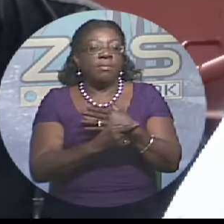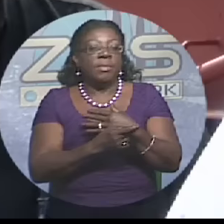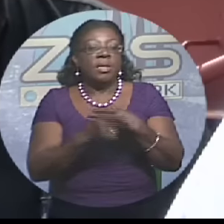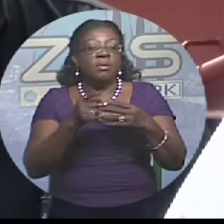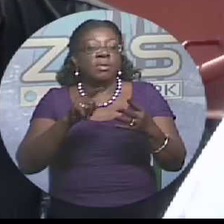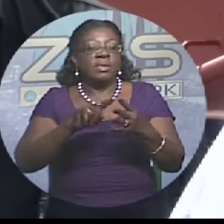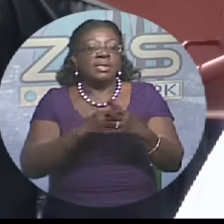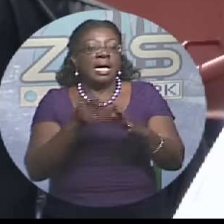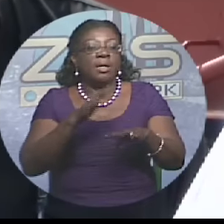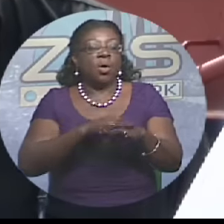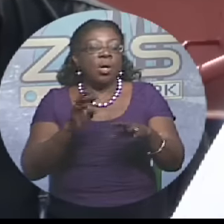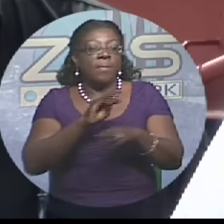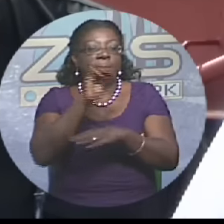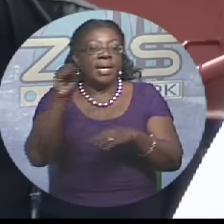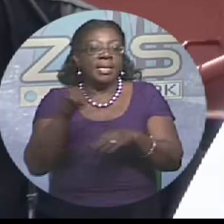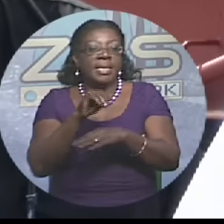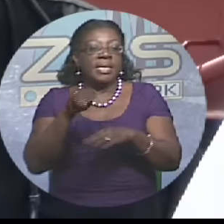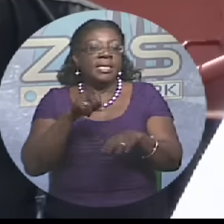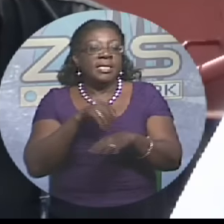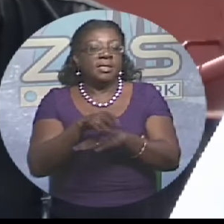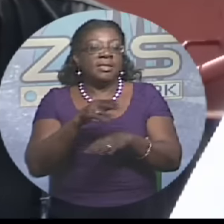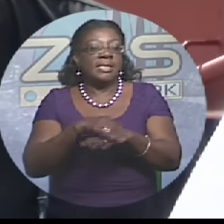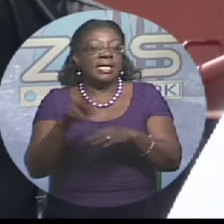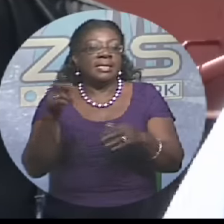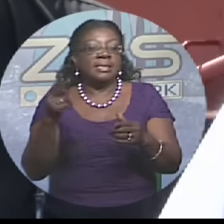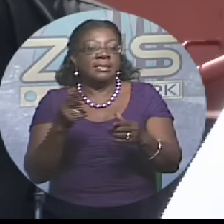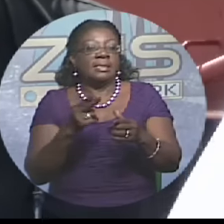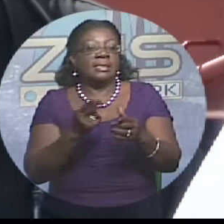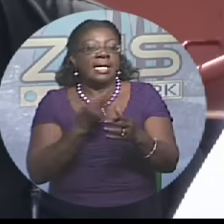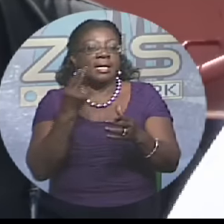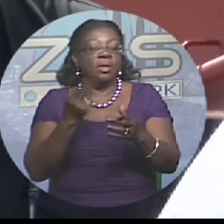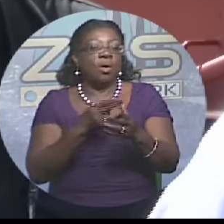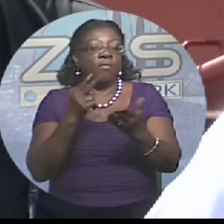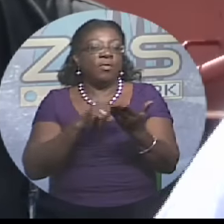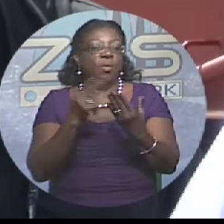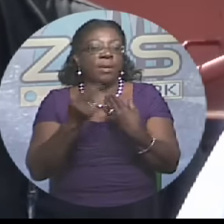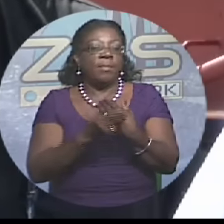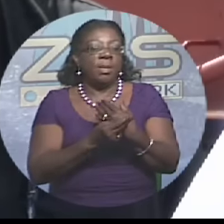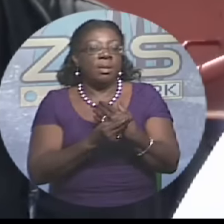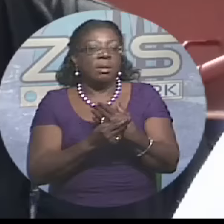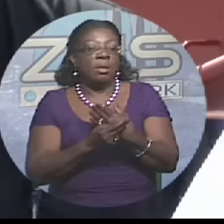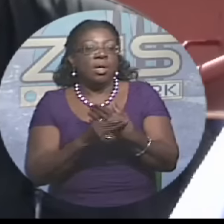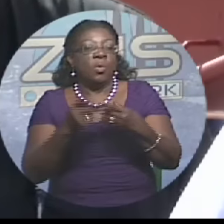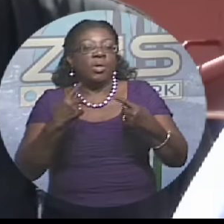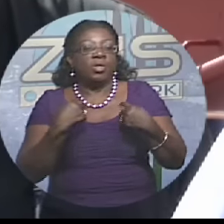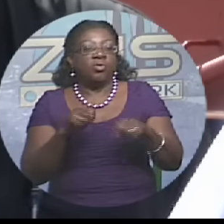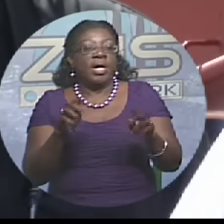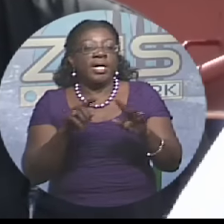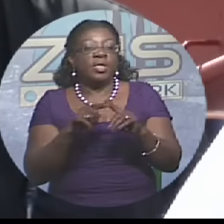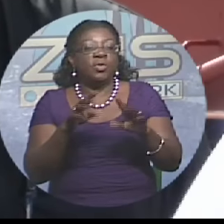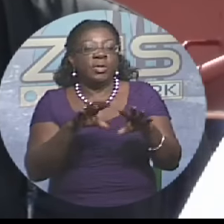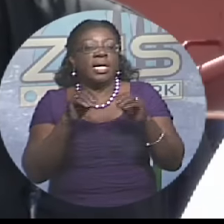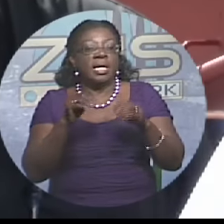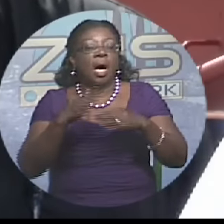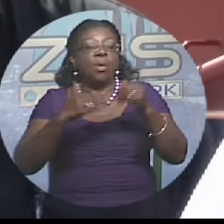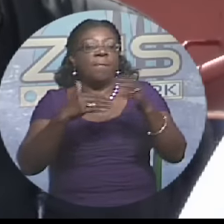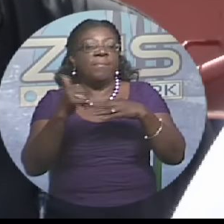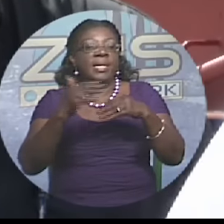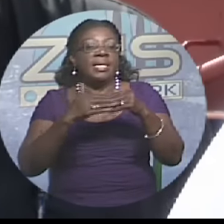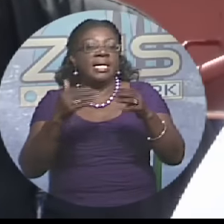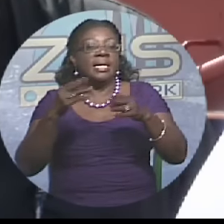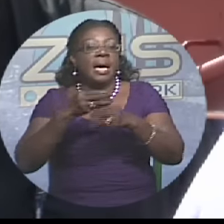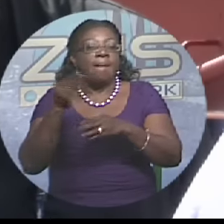start as of Monday, the 2nd of November. Simultaneously, while we're trying to get our building material into the